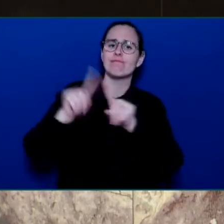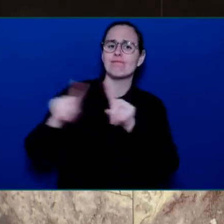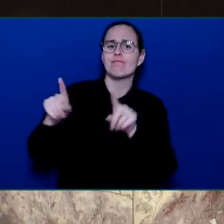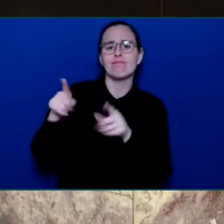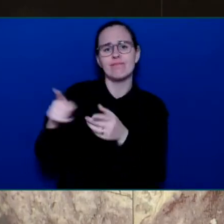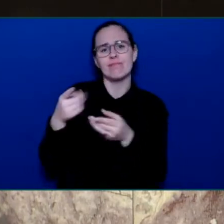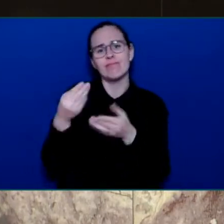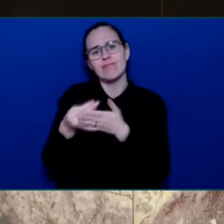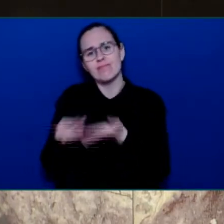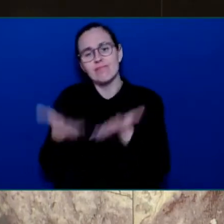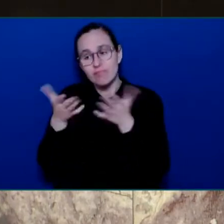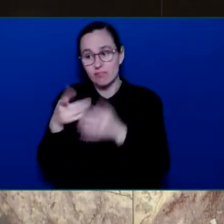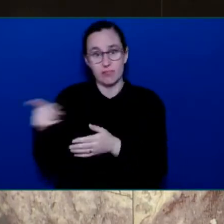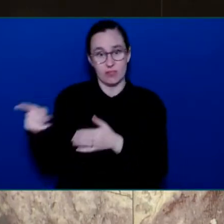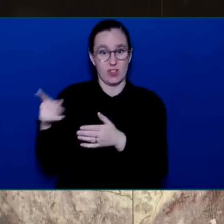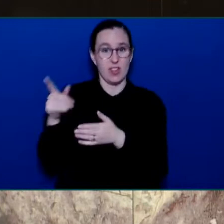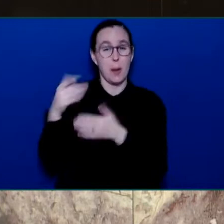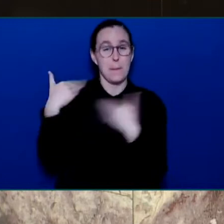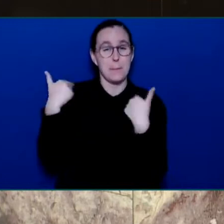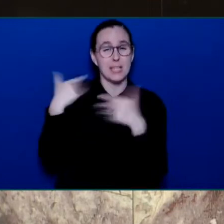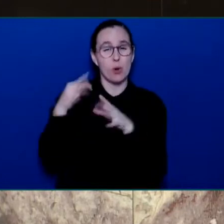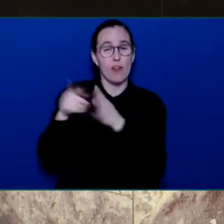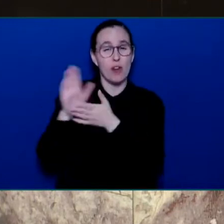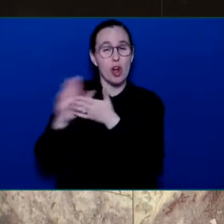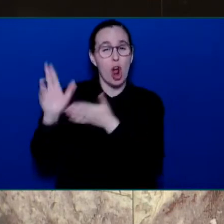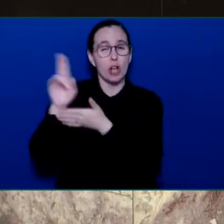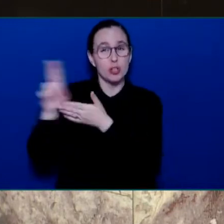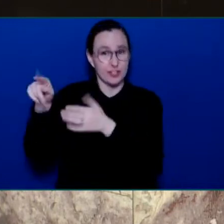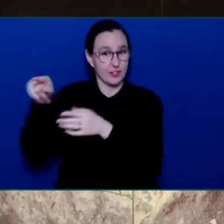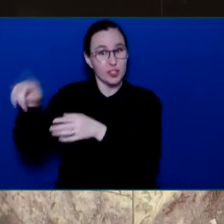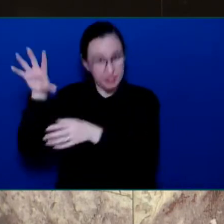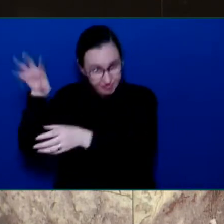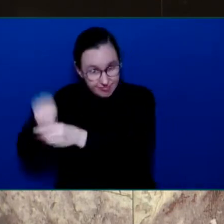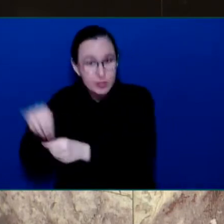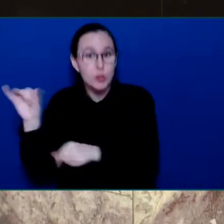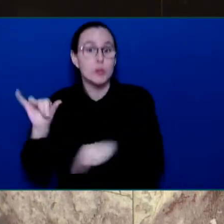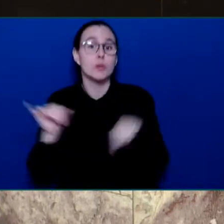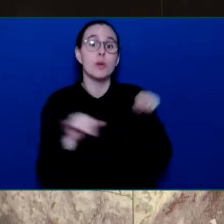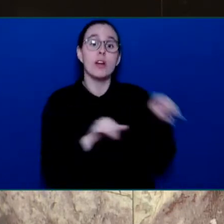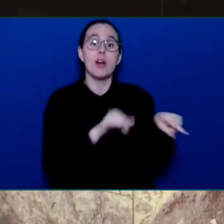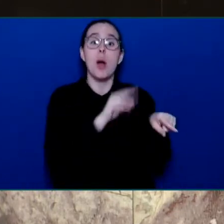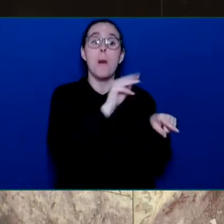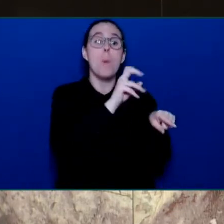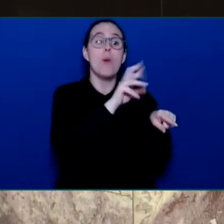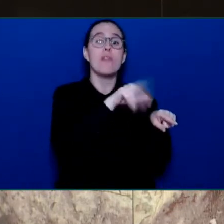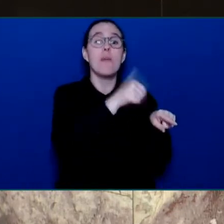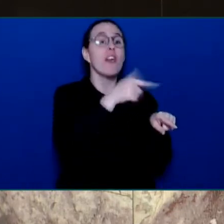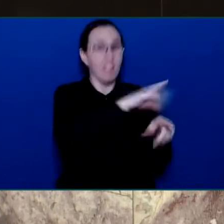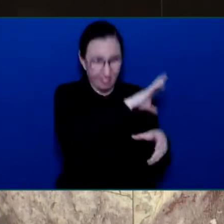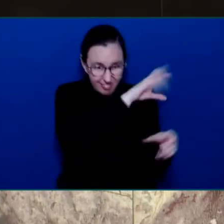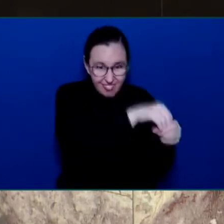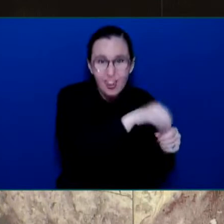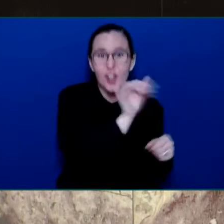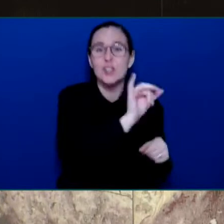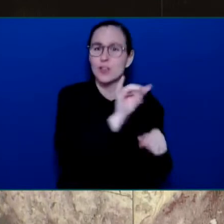an opportunity to acknowledge one event that happens here on Vancouver Island each year, and that's the Tour de Rock. Beginning in 1997, one